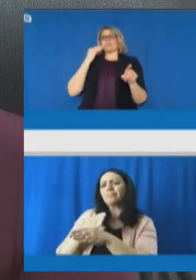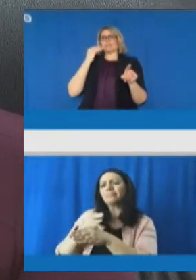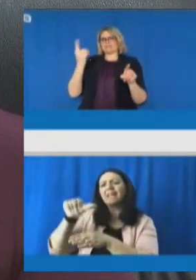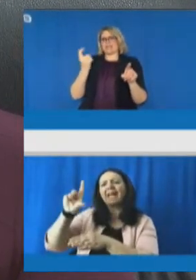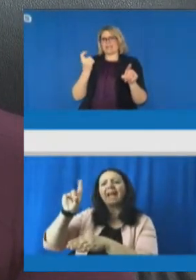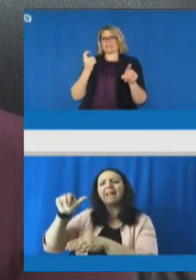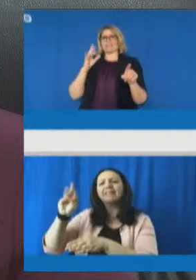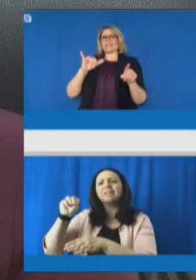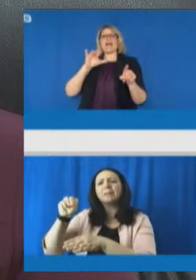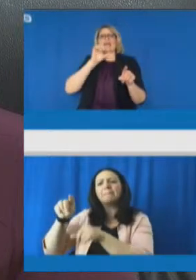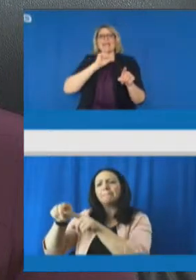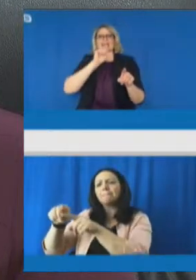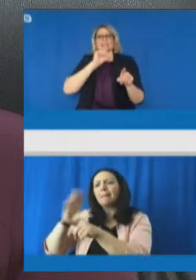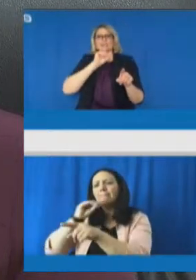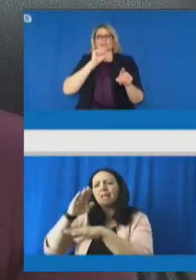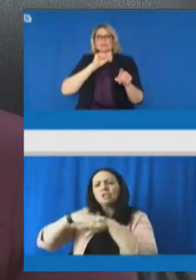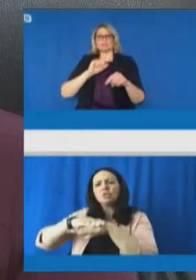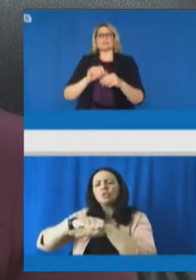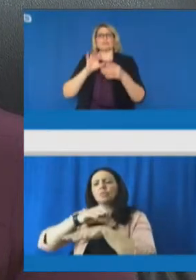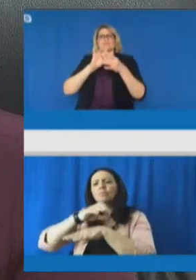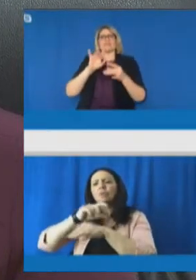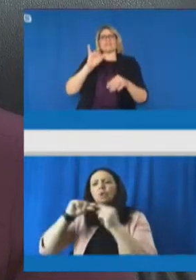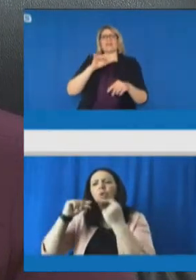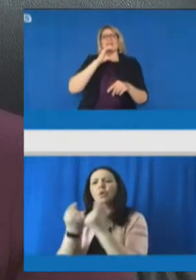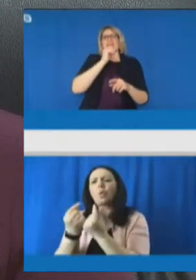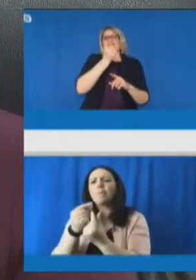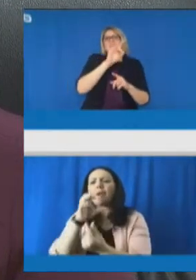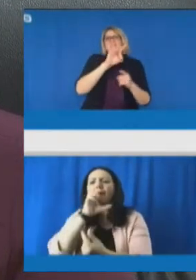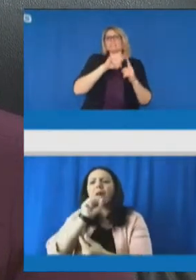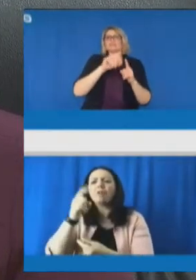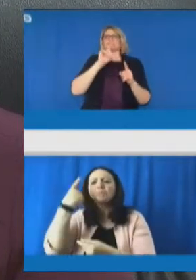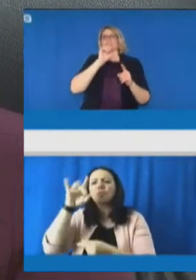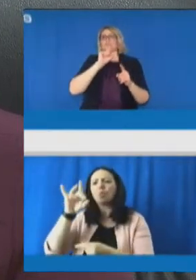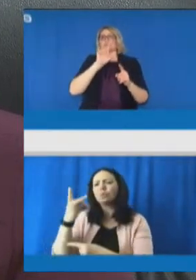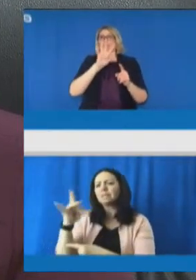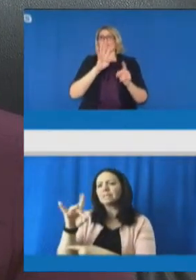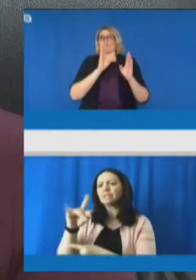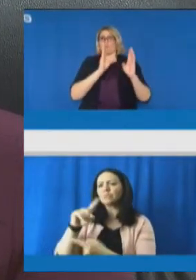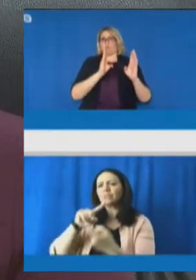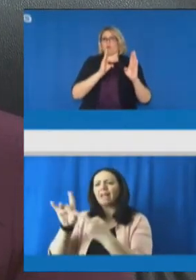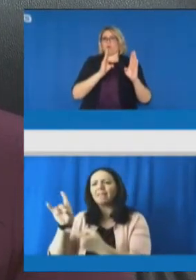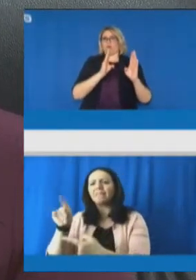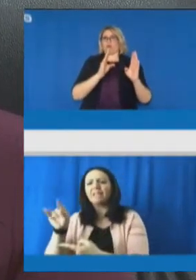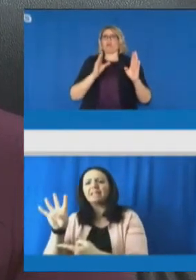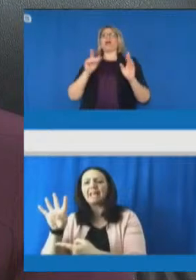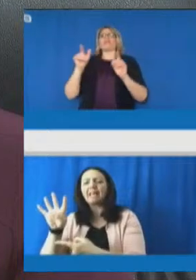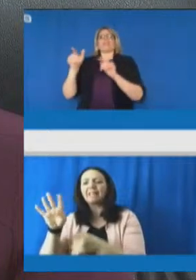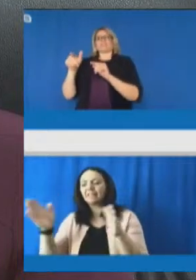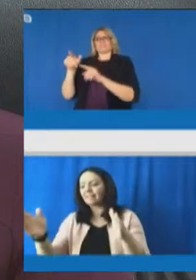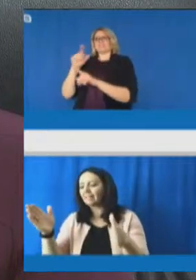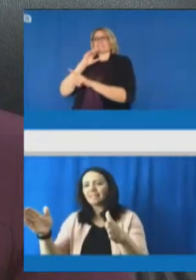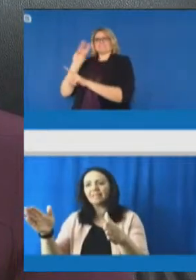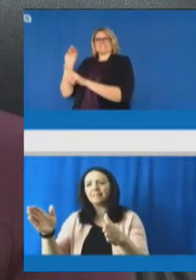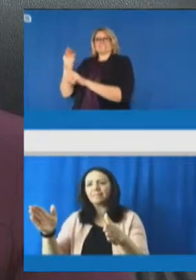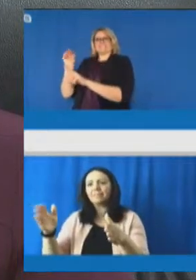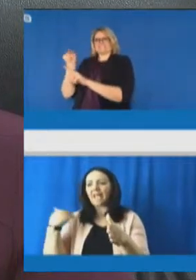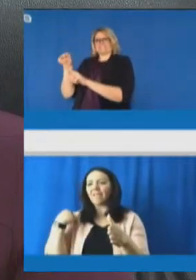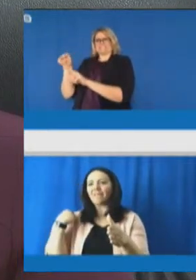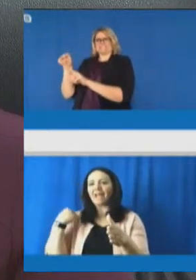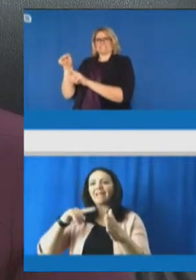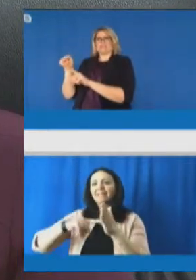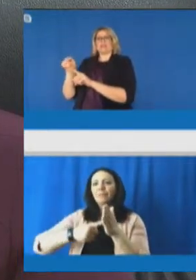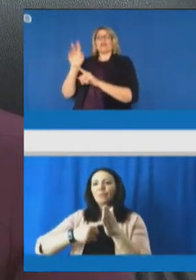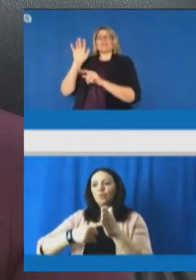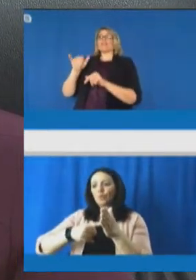at what they see in terms of the risk for transmission. And anecdotally, what we're seeing in certain outbreaks right now,